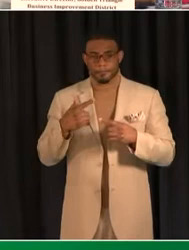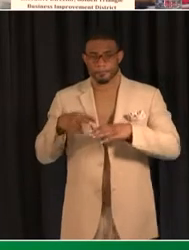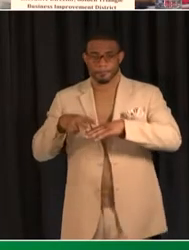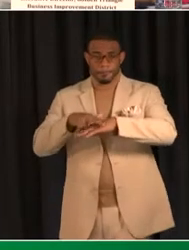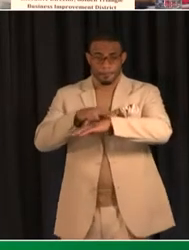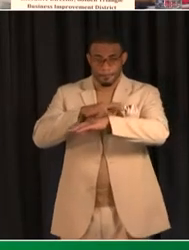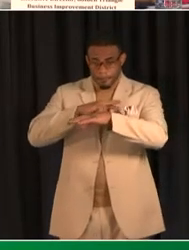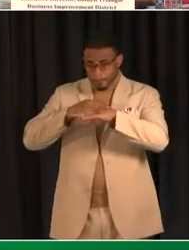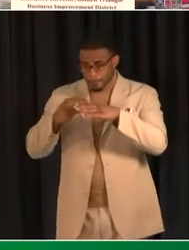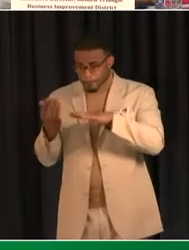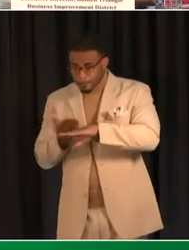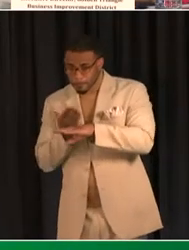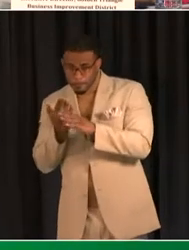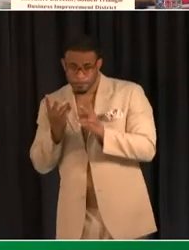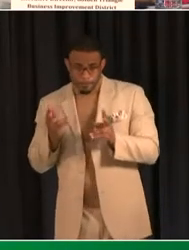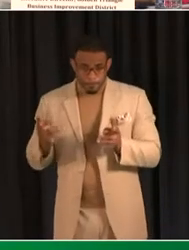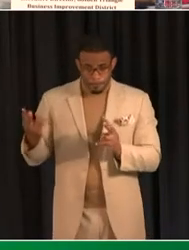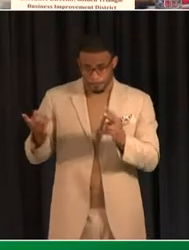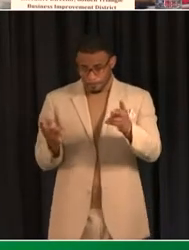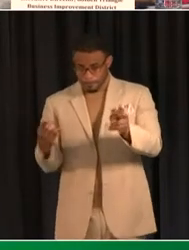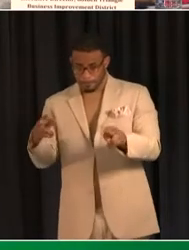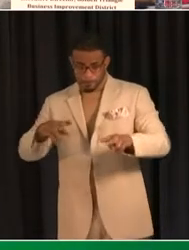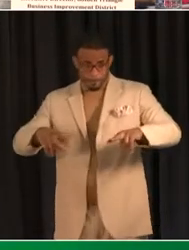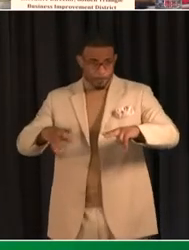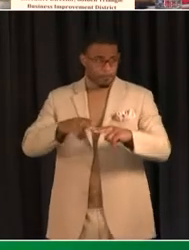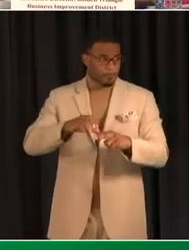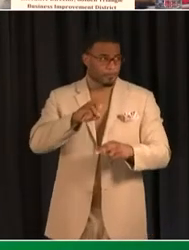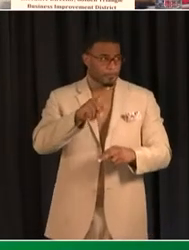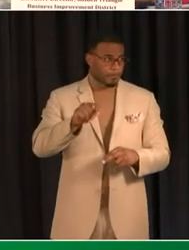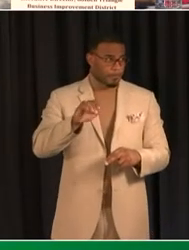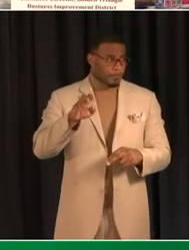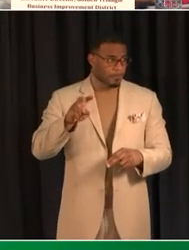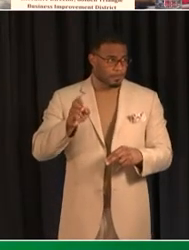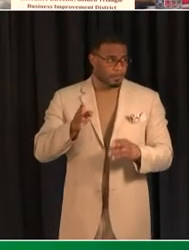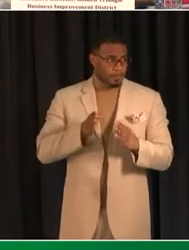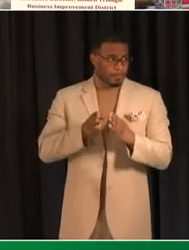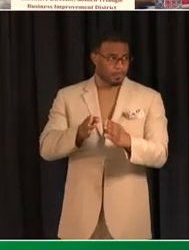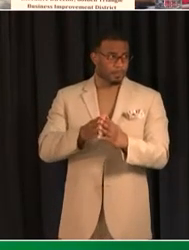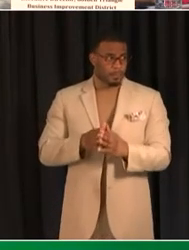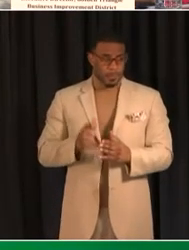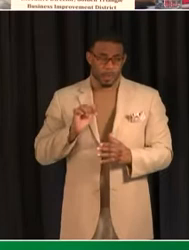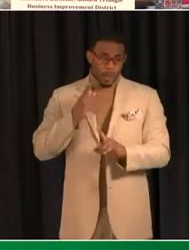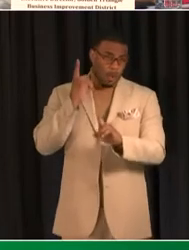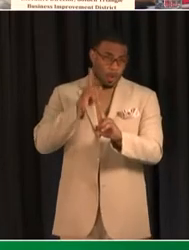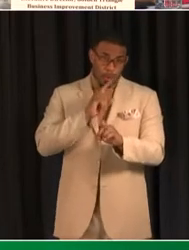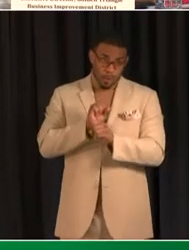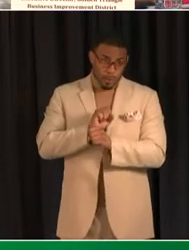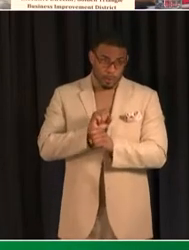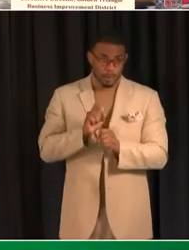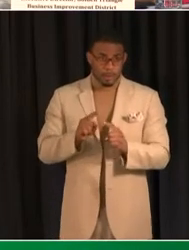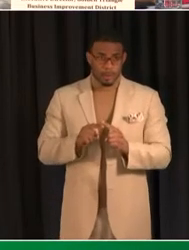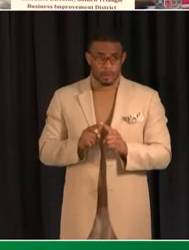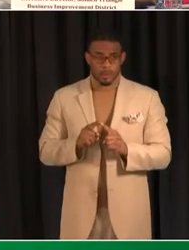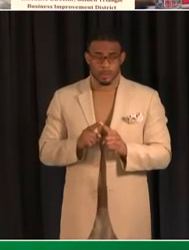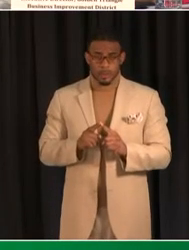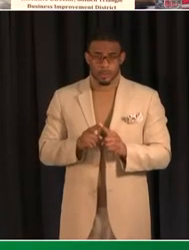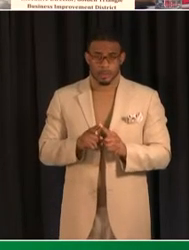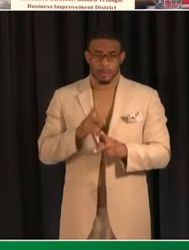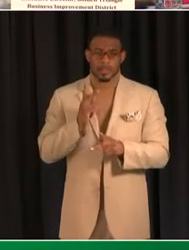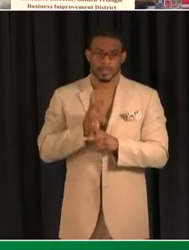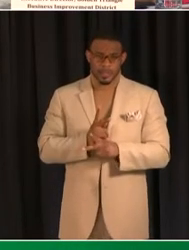been landscaping, and here you see a beautiful picture of the Connecticut Avenue median. Our goal really is